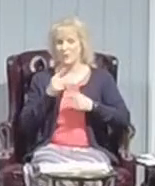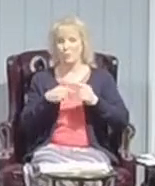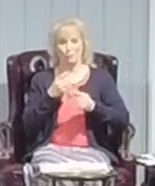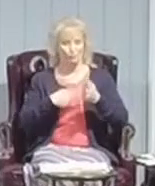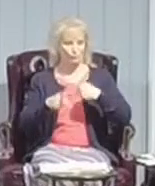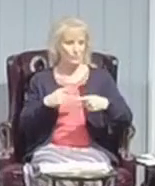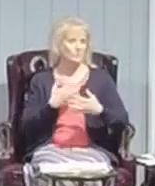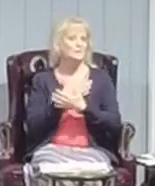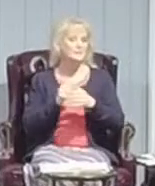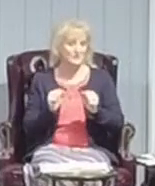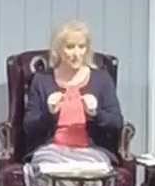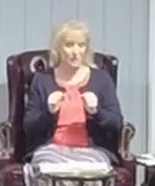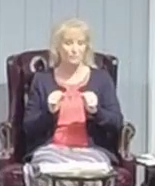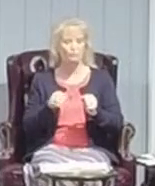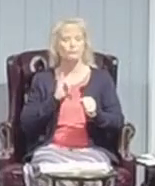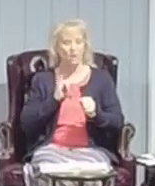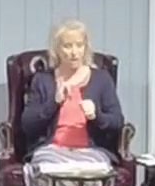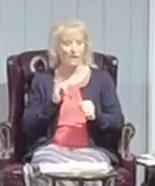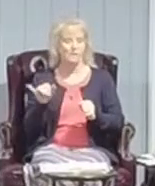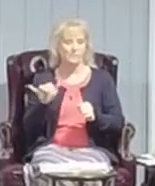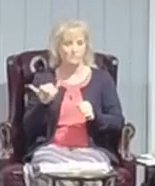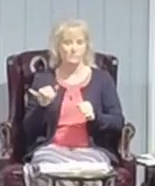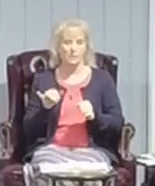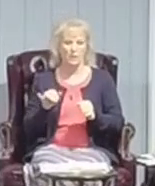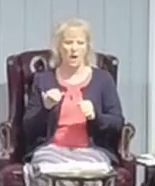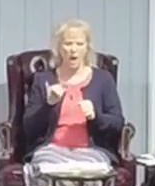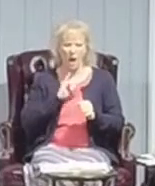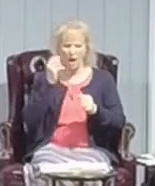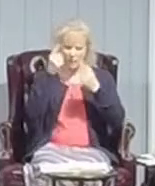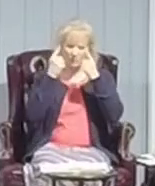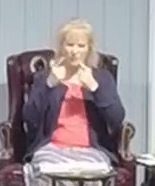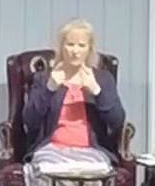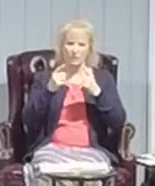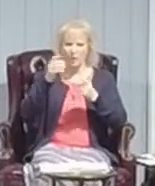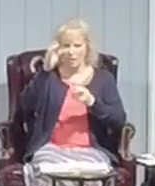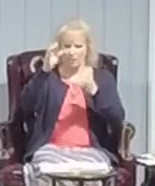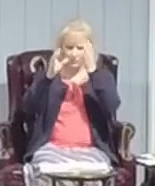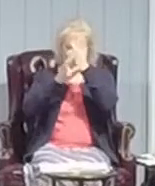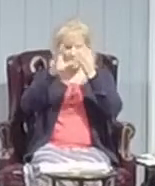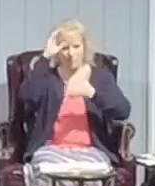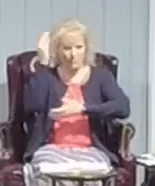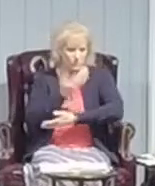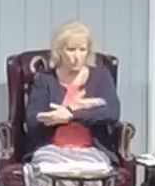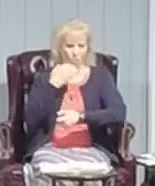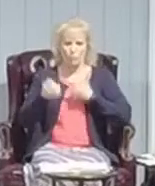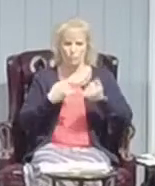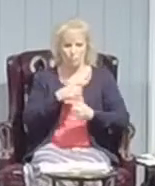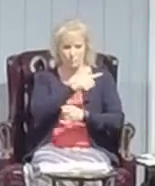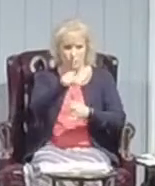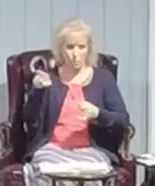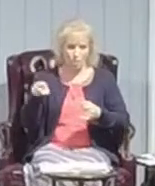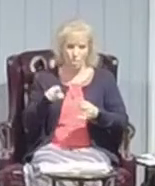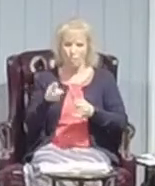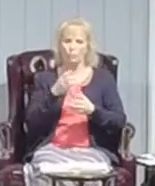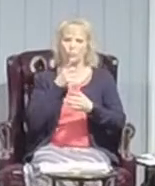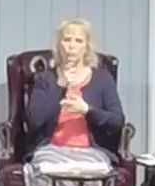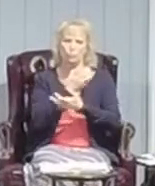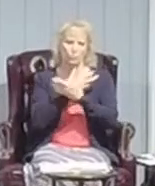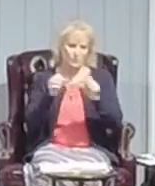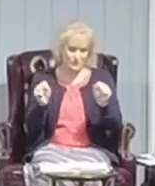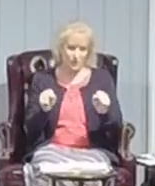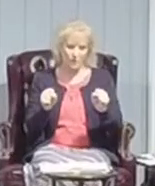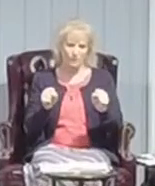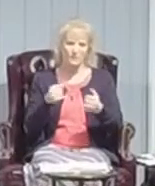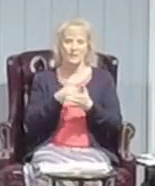get saved? I do. I think the Father and the Son are rejoicing over those who get saved. It's pretty